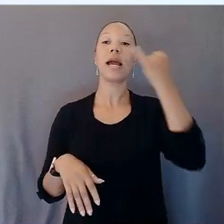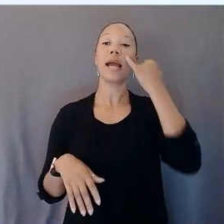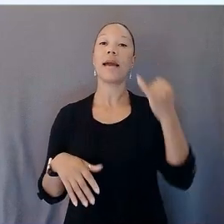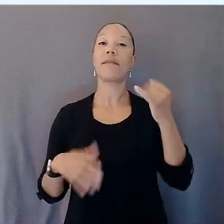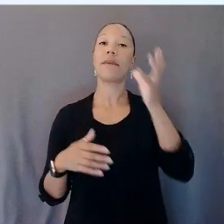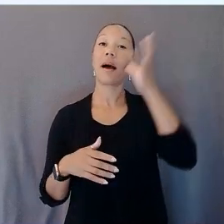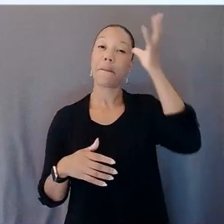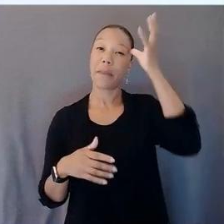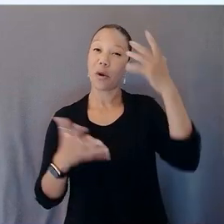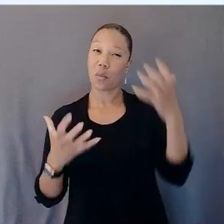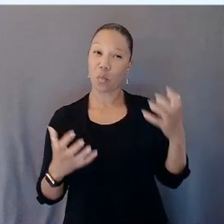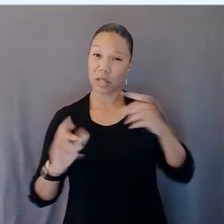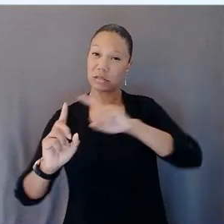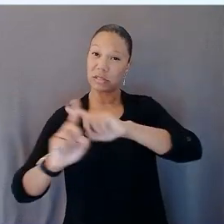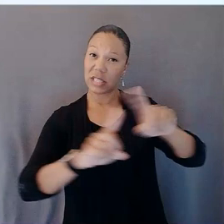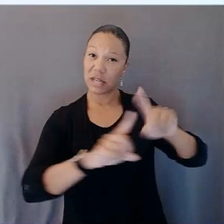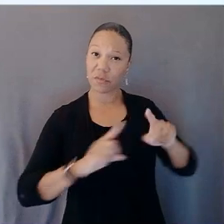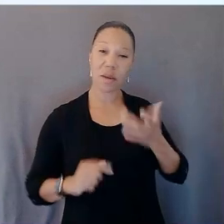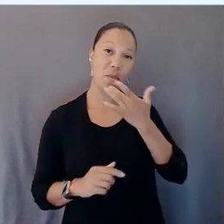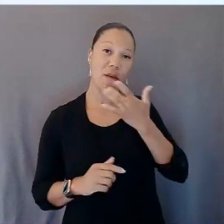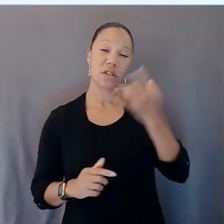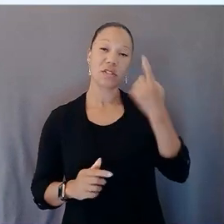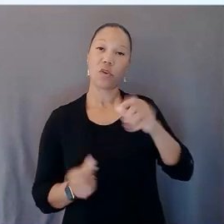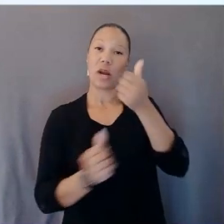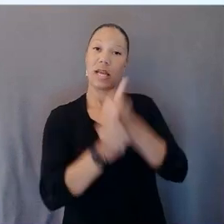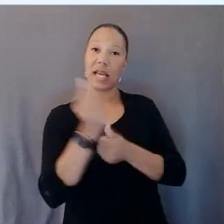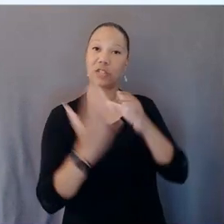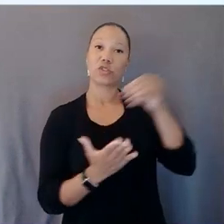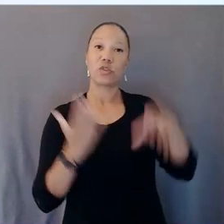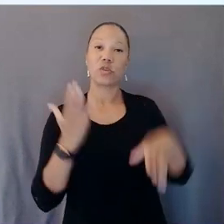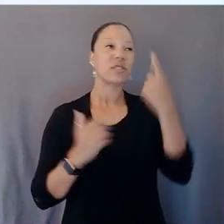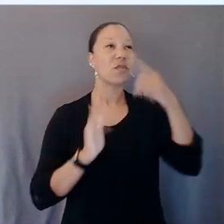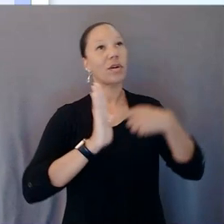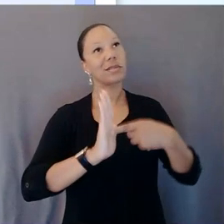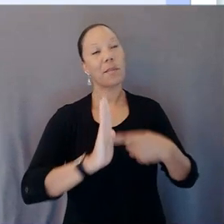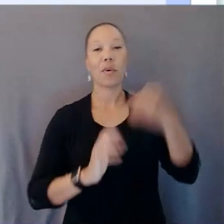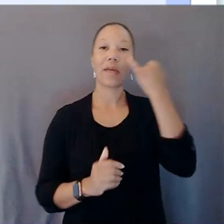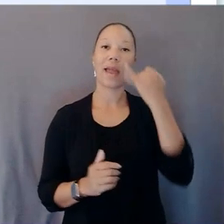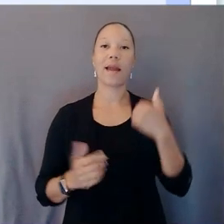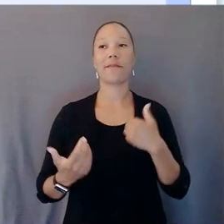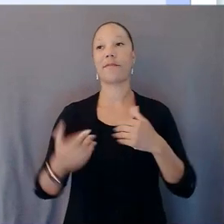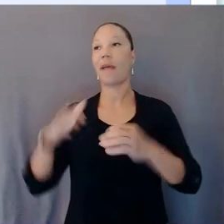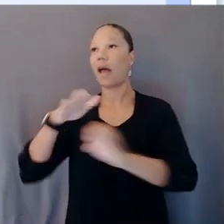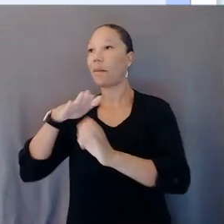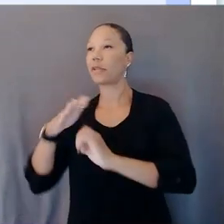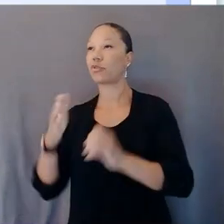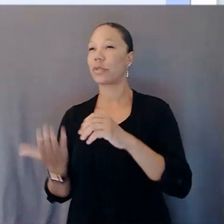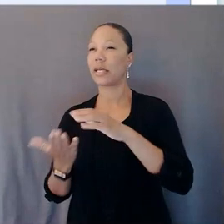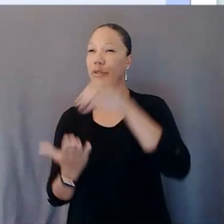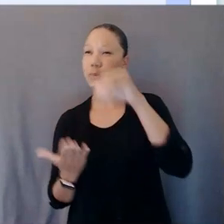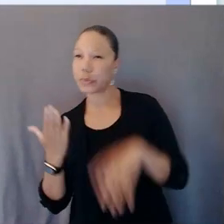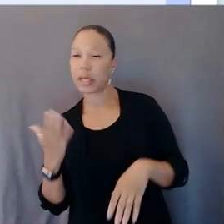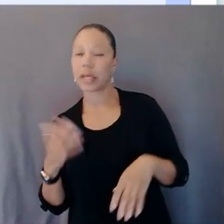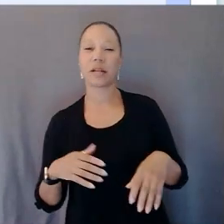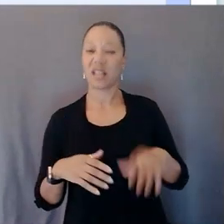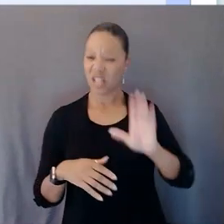their preference for their students, maybe they have like an elementary age student, right? So, I mean, how old is